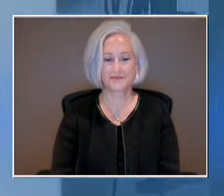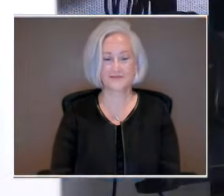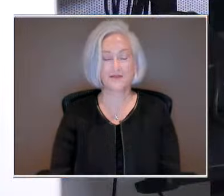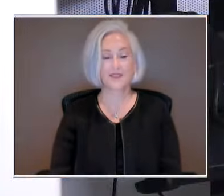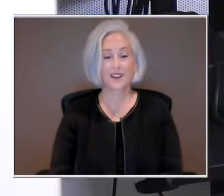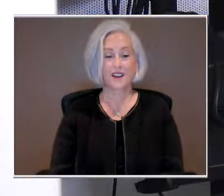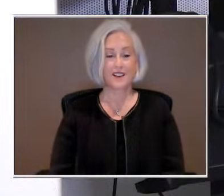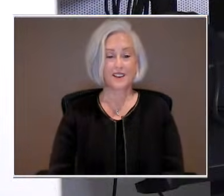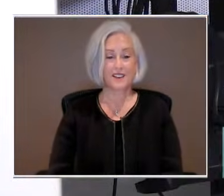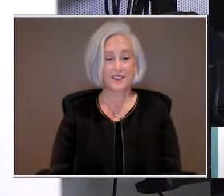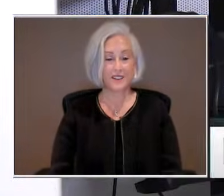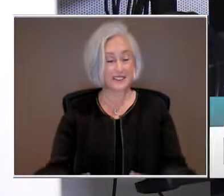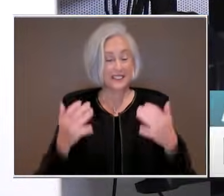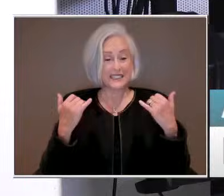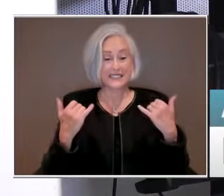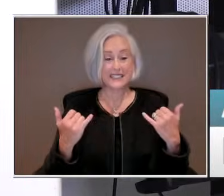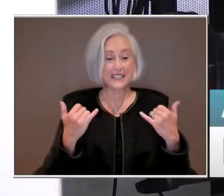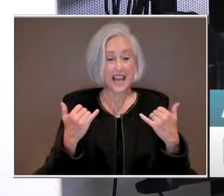coming up today.